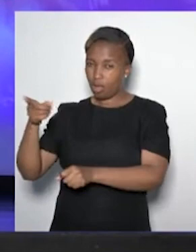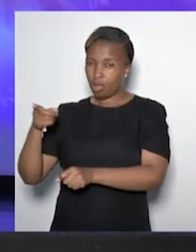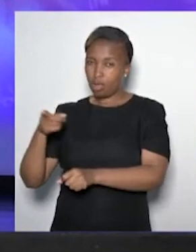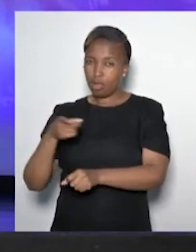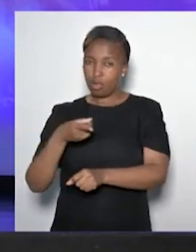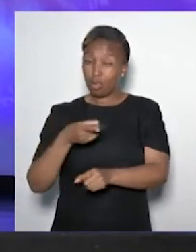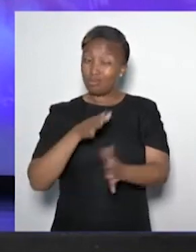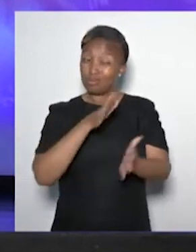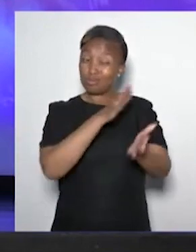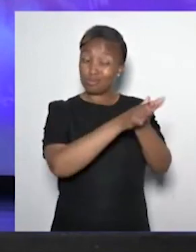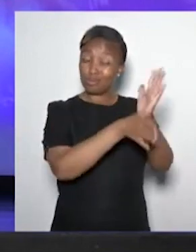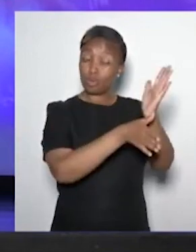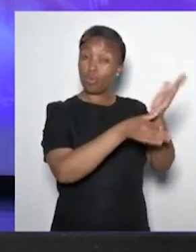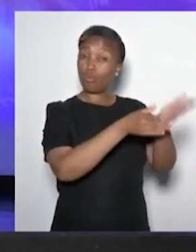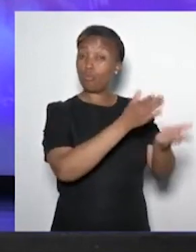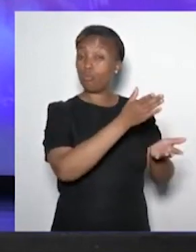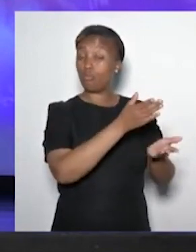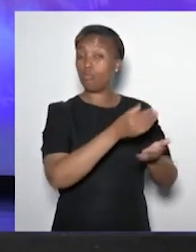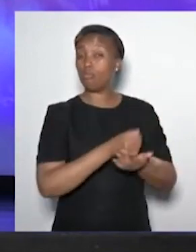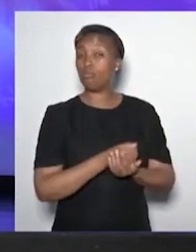just left,